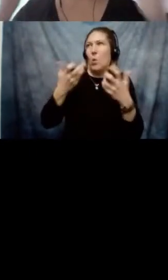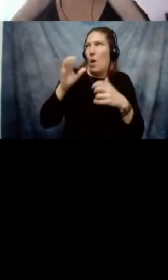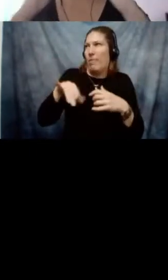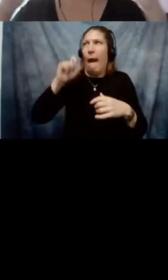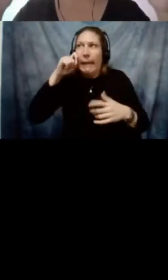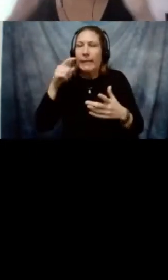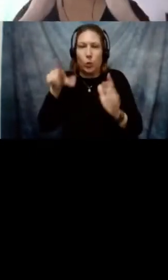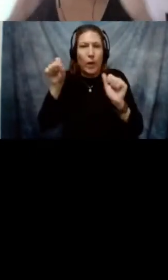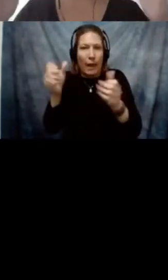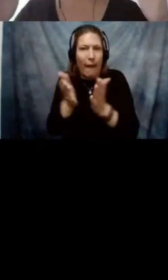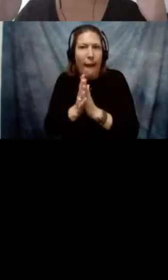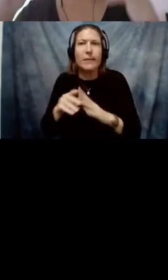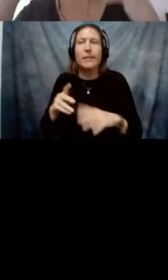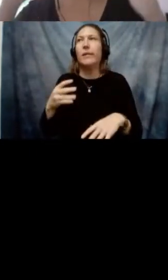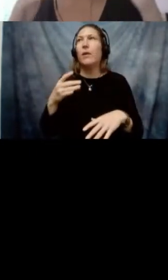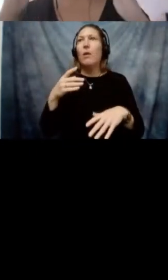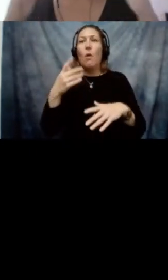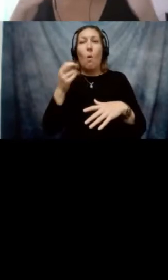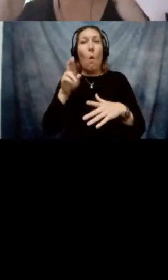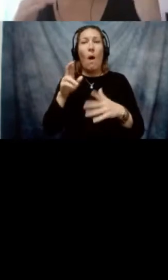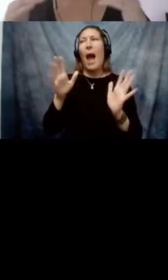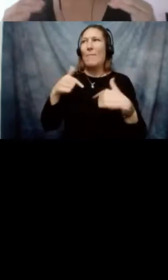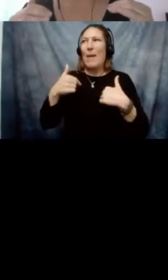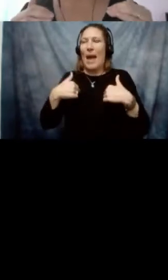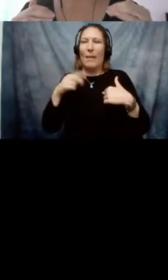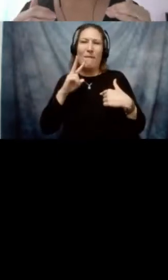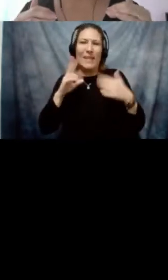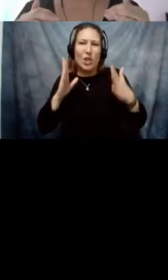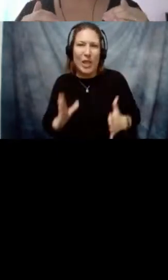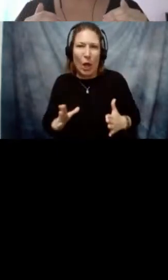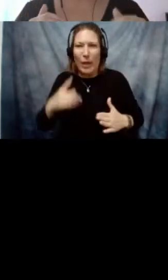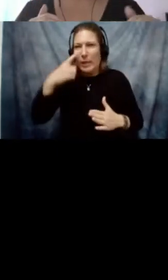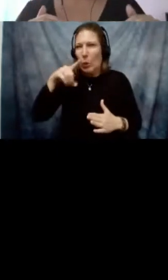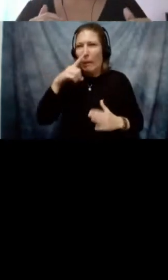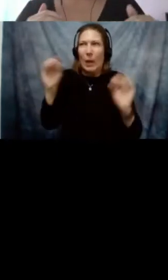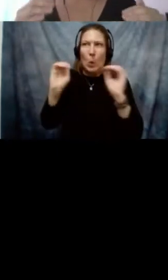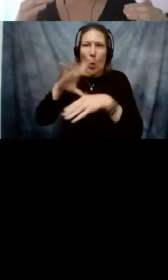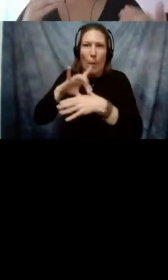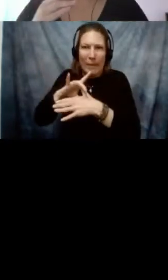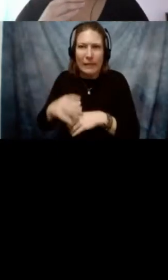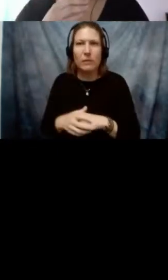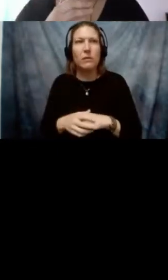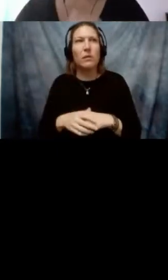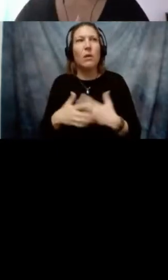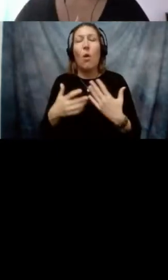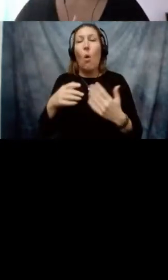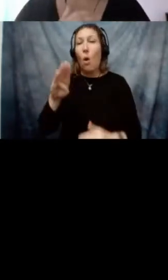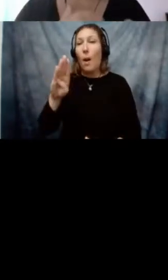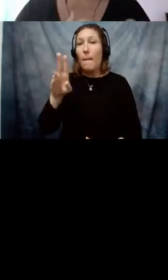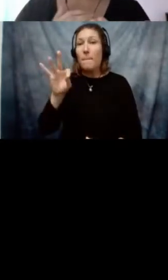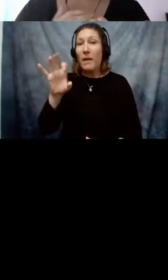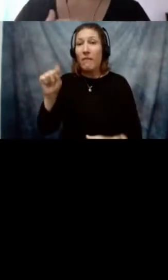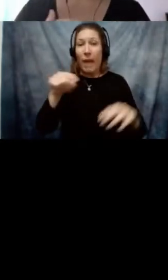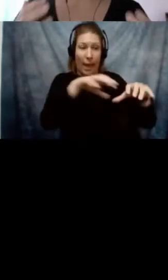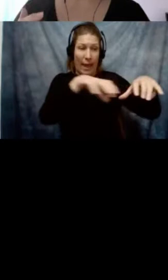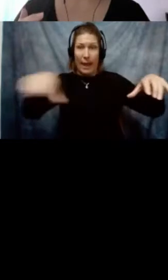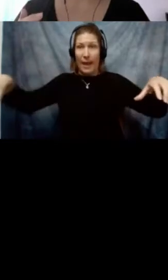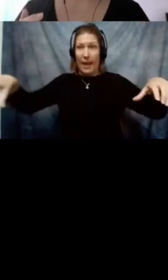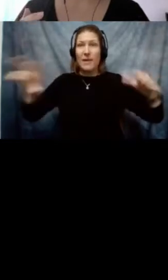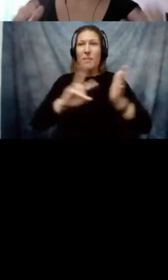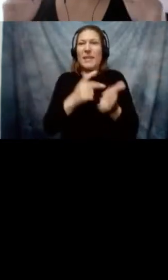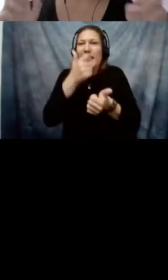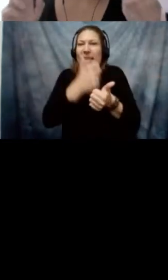an equal experience, even though people have different plates in front of them. But unfortunately, most training is